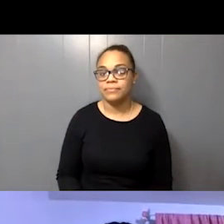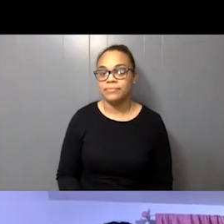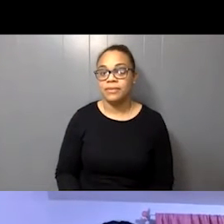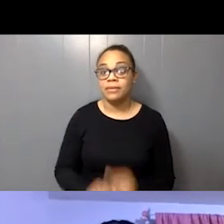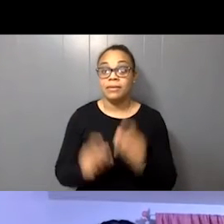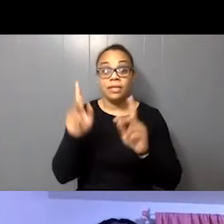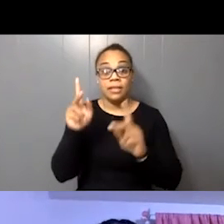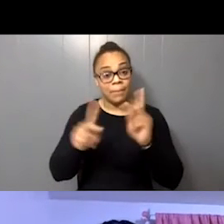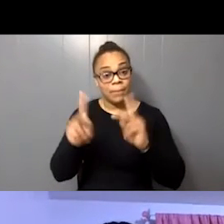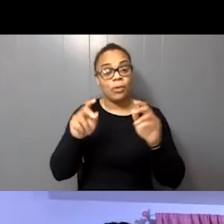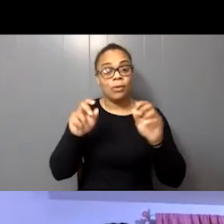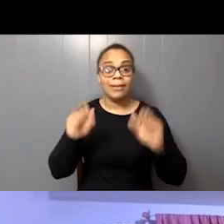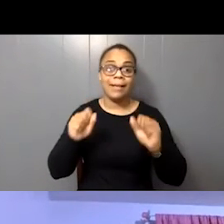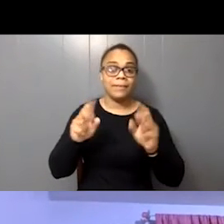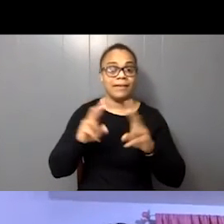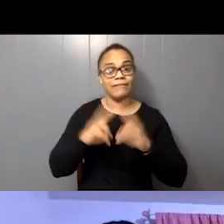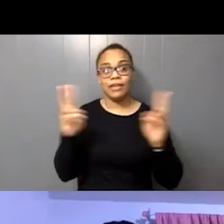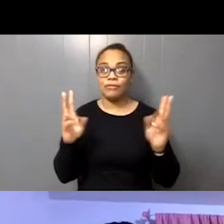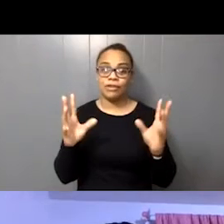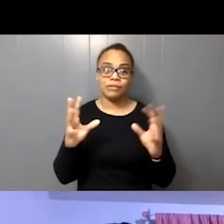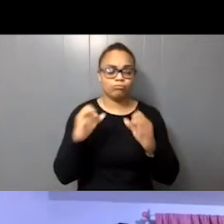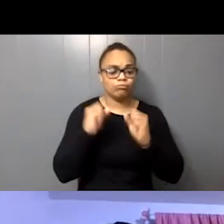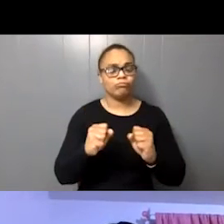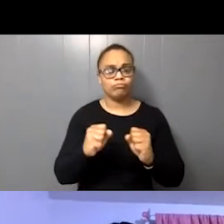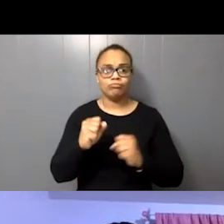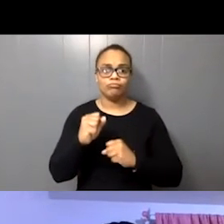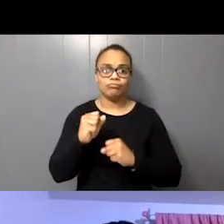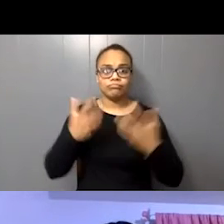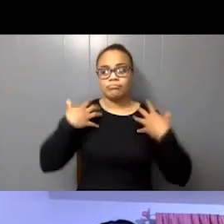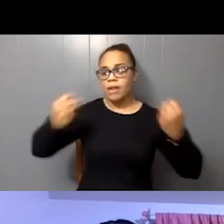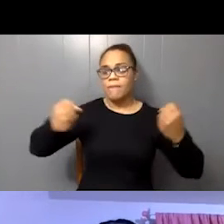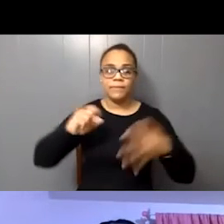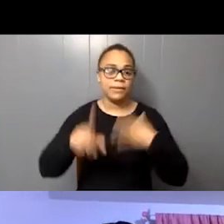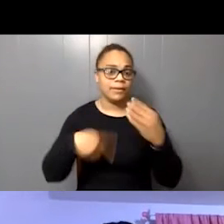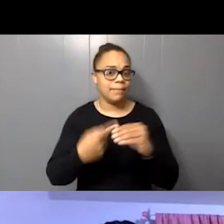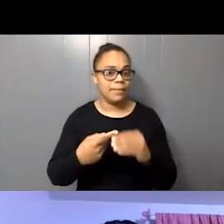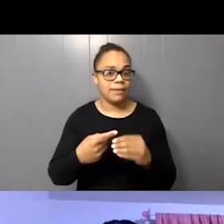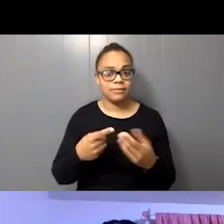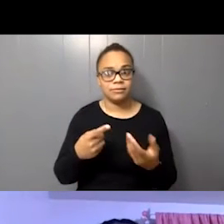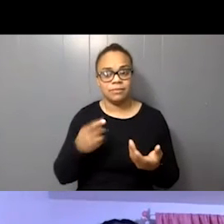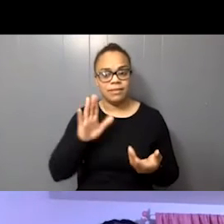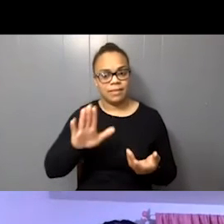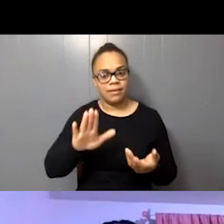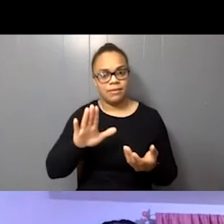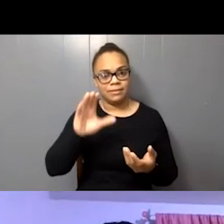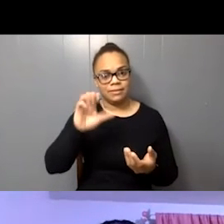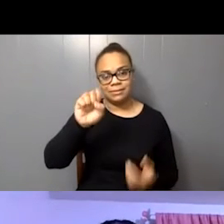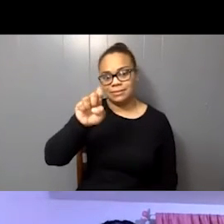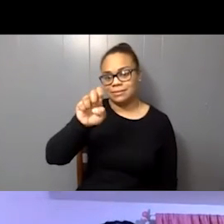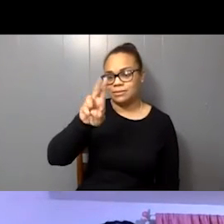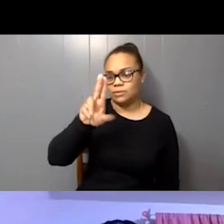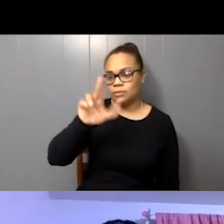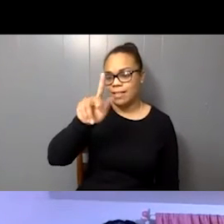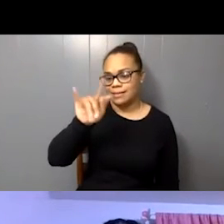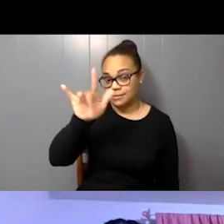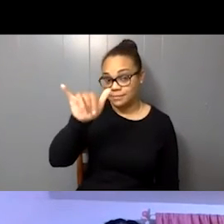solid with how they are, what their sexuality is, but when you're talking to somebody you care about, it's always a fear that it might go wrong or